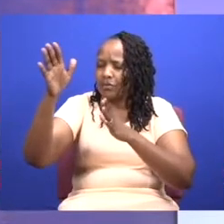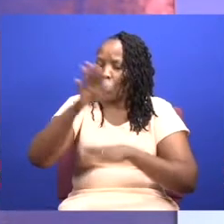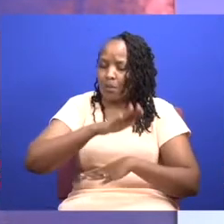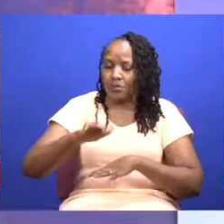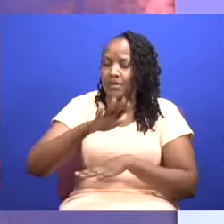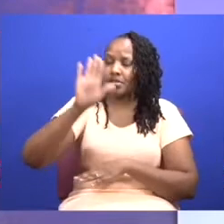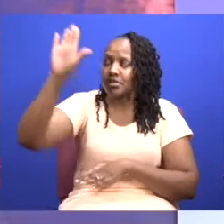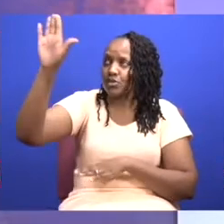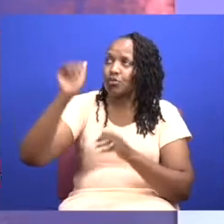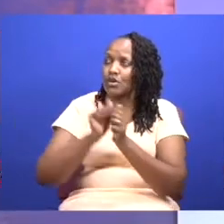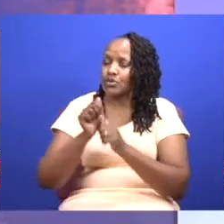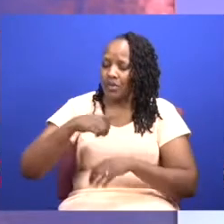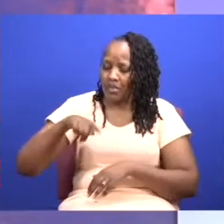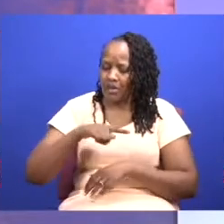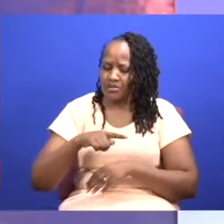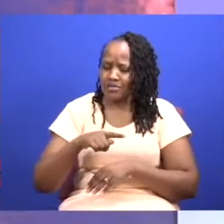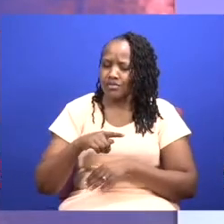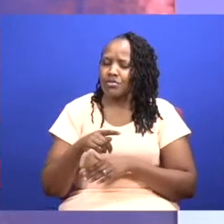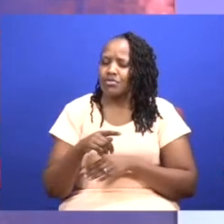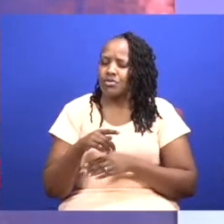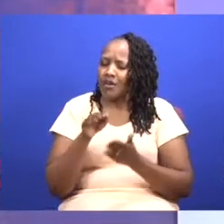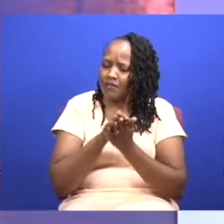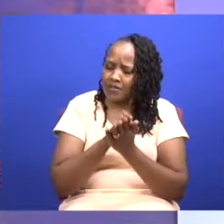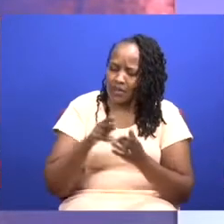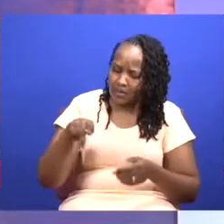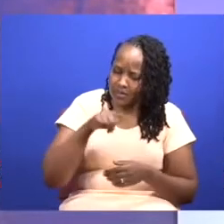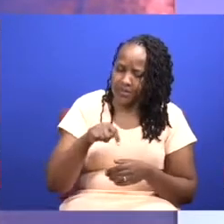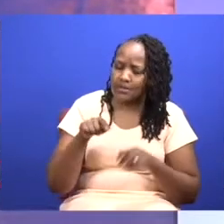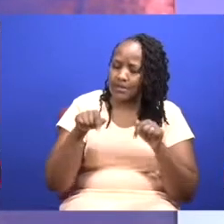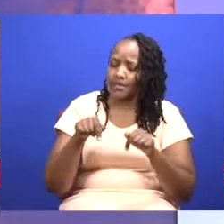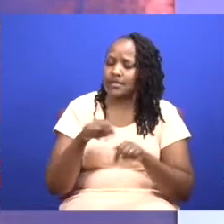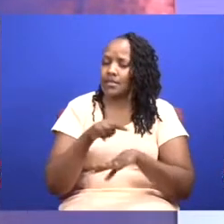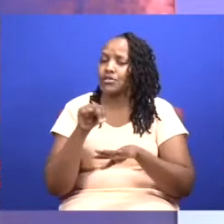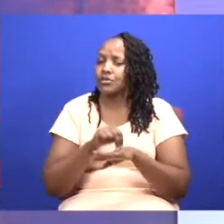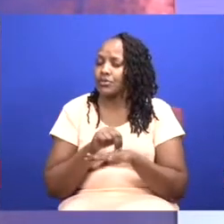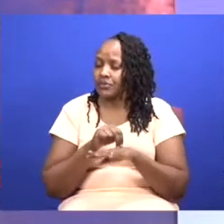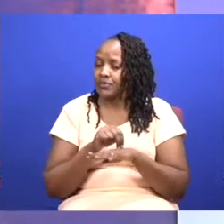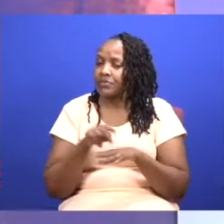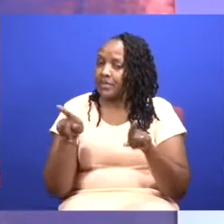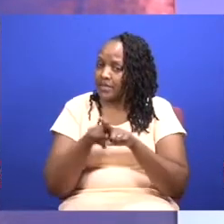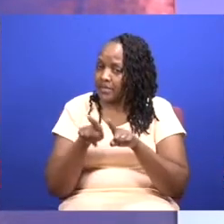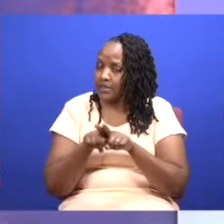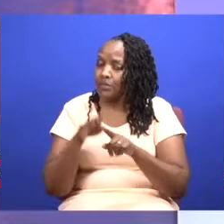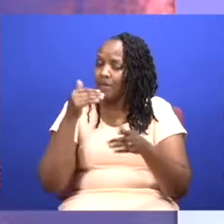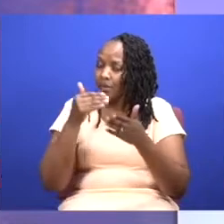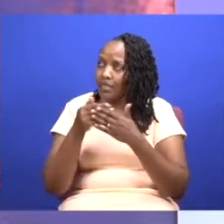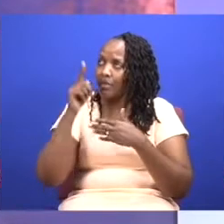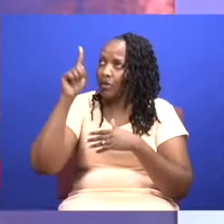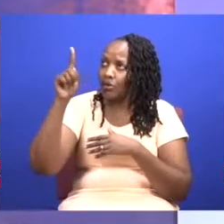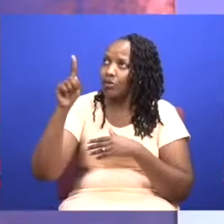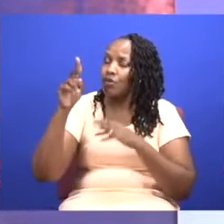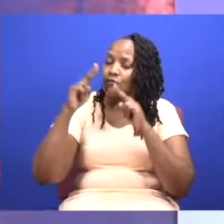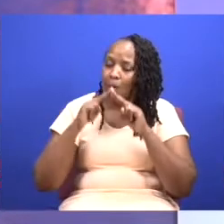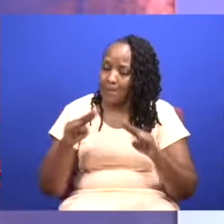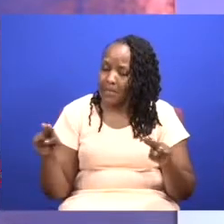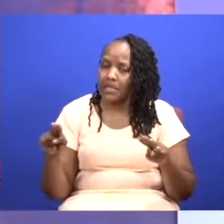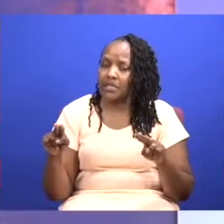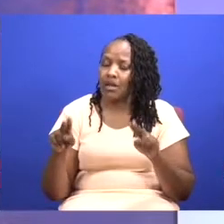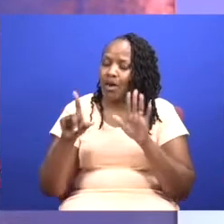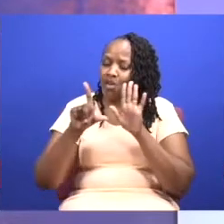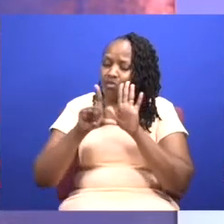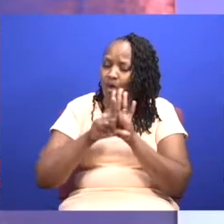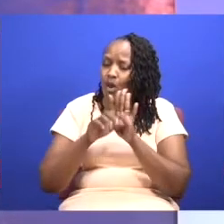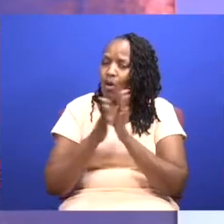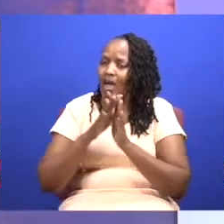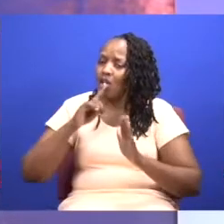your presence with us, O God. You have kept us, you have watched over us as a nation. And God, we want to pray, O God, for peace, O God. We pray for